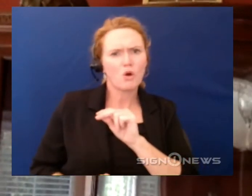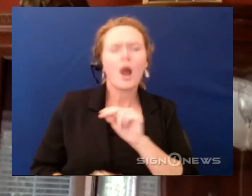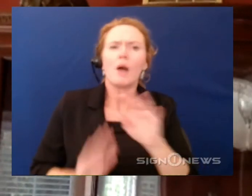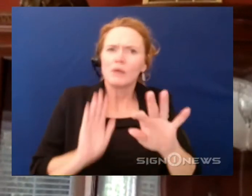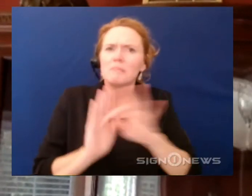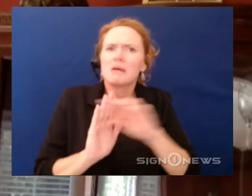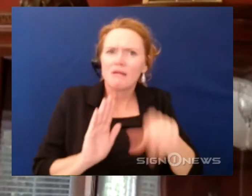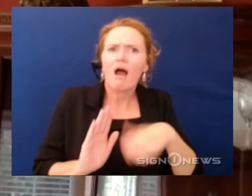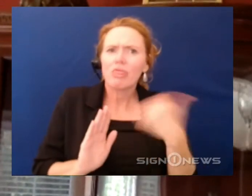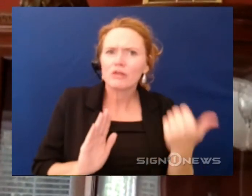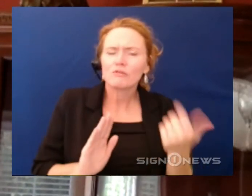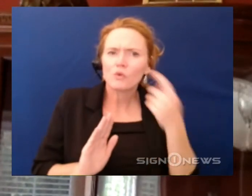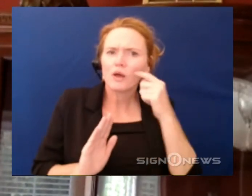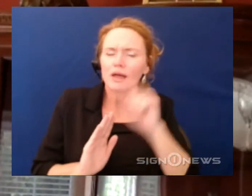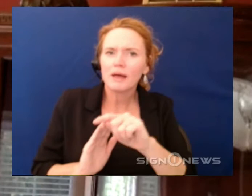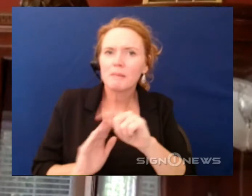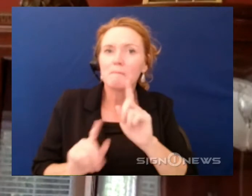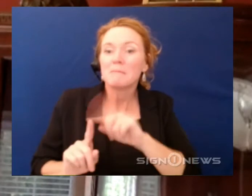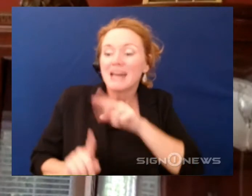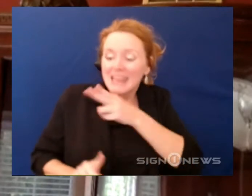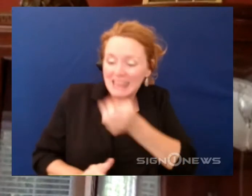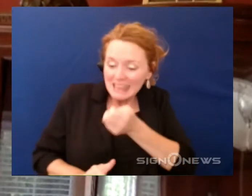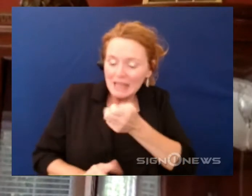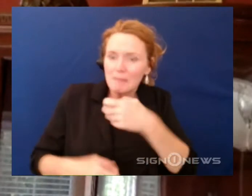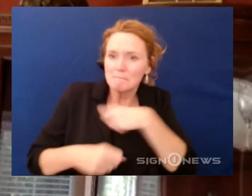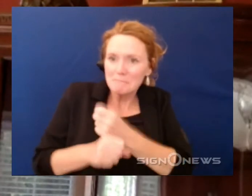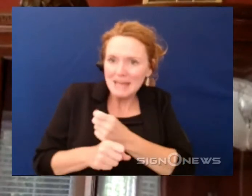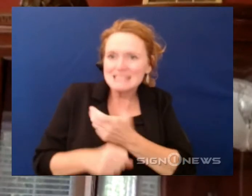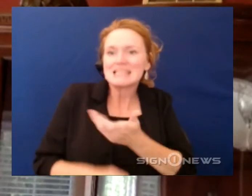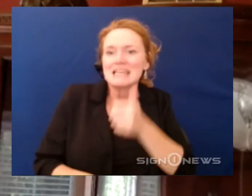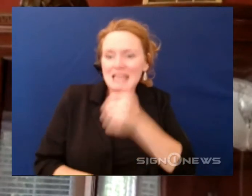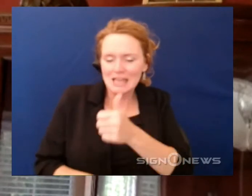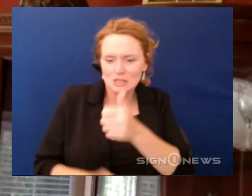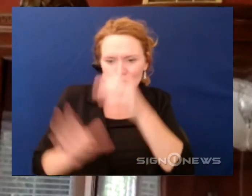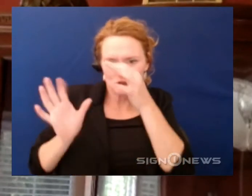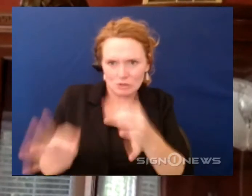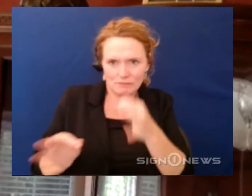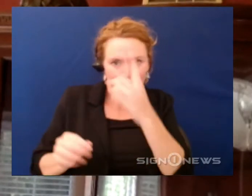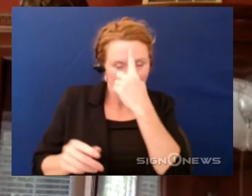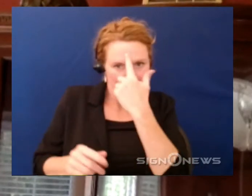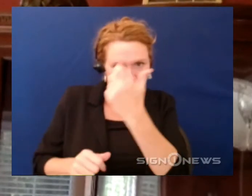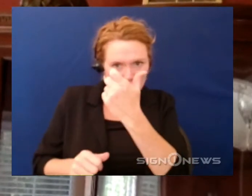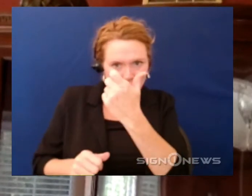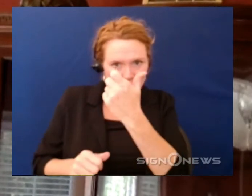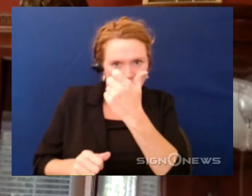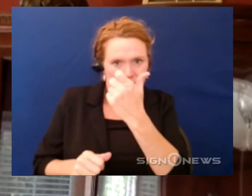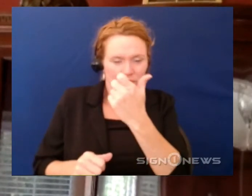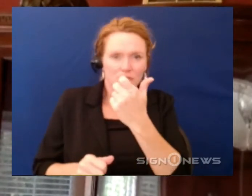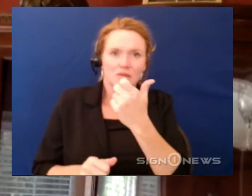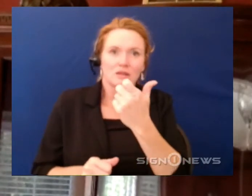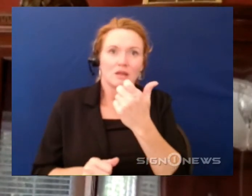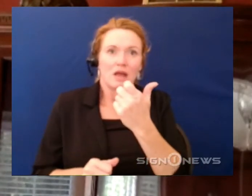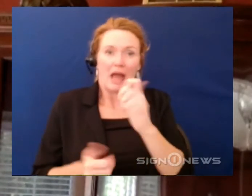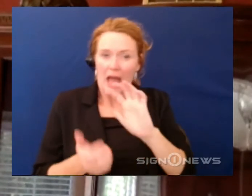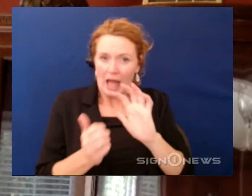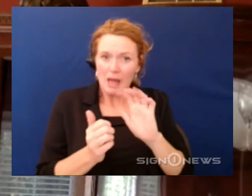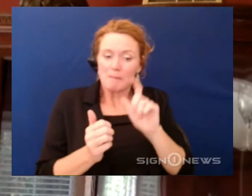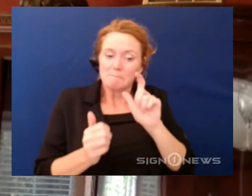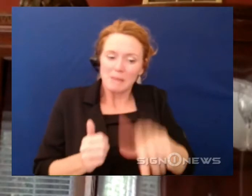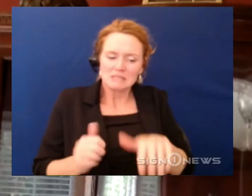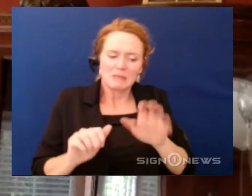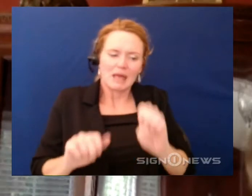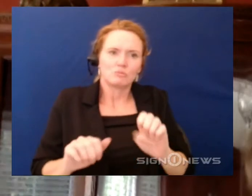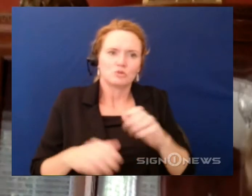probably. So he defines his dream. And you can only do that if you are the person who makes your decisions. And so